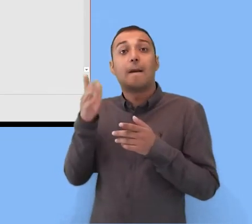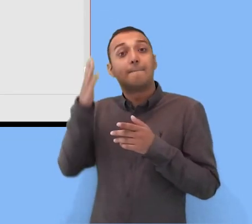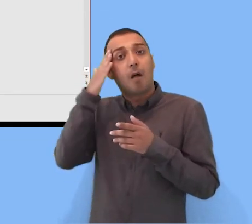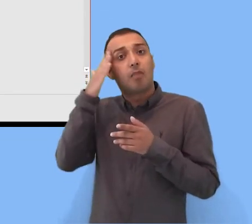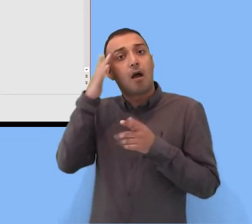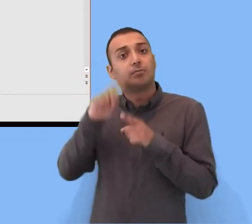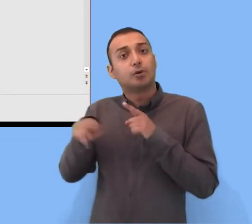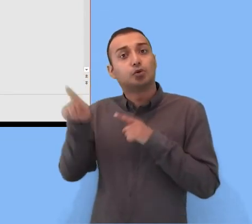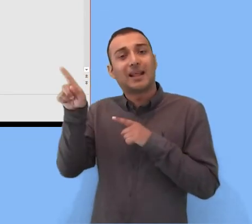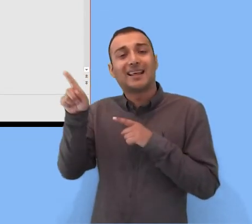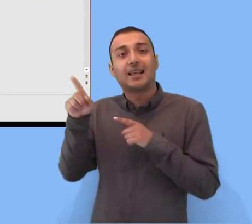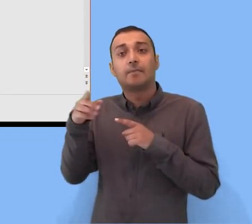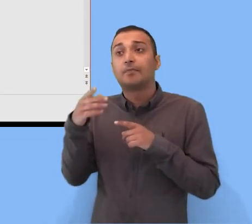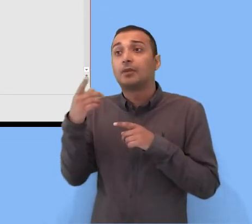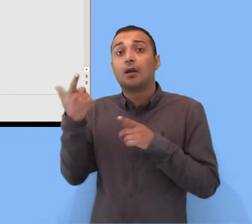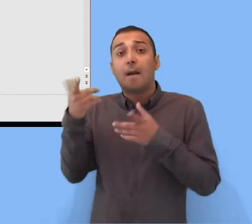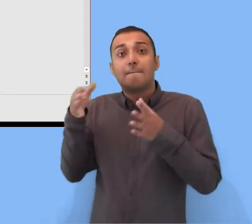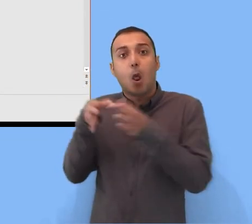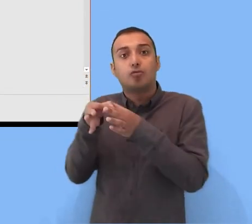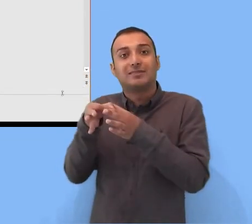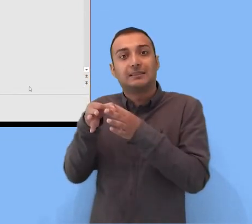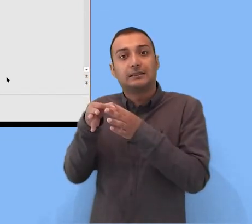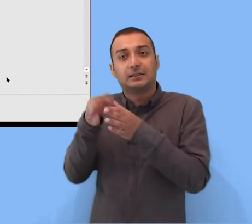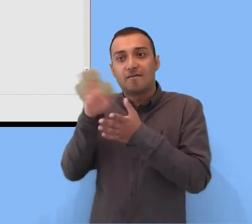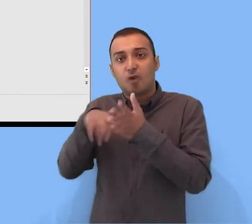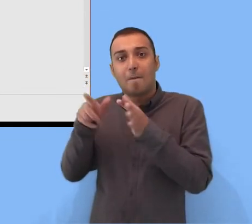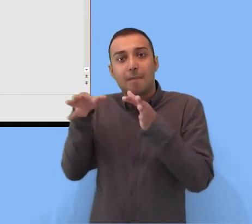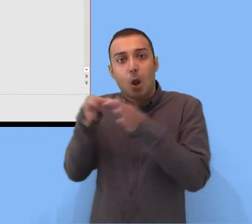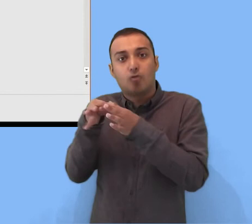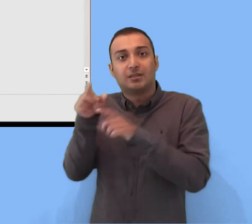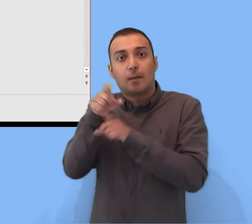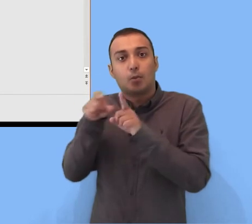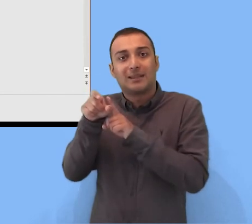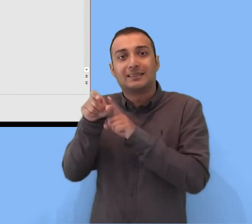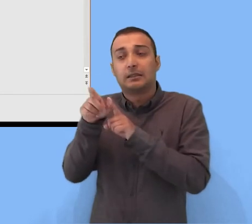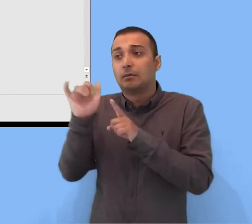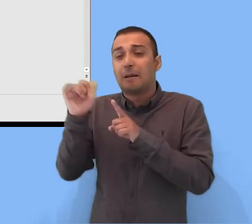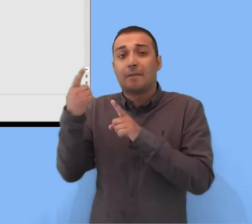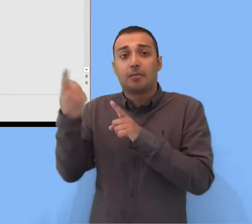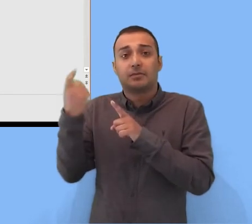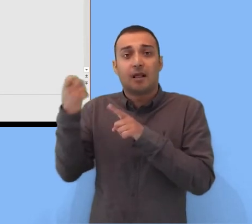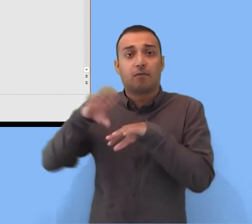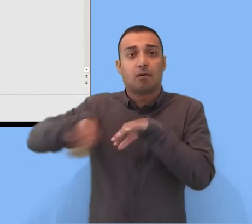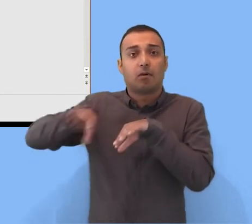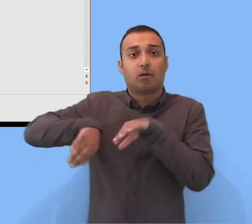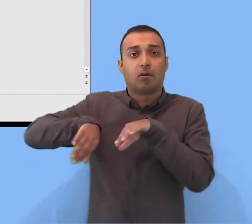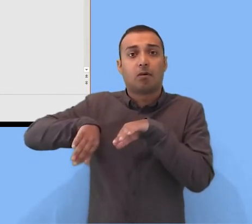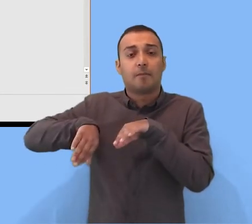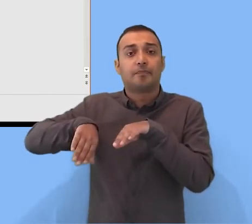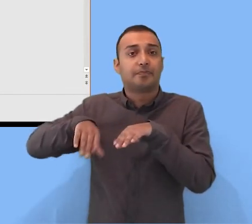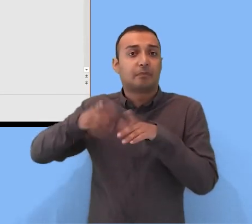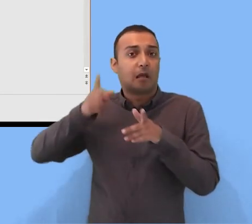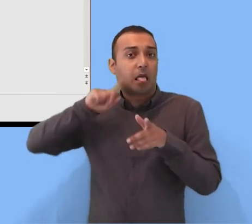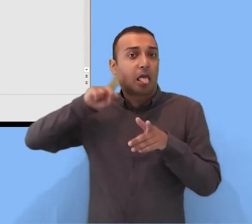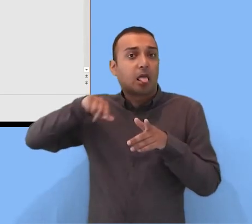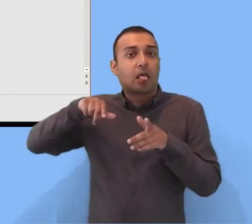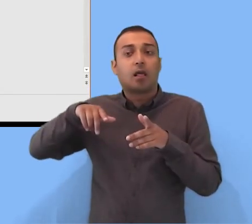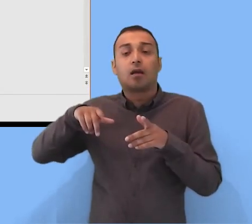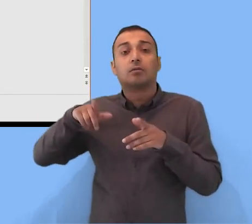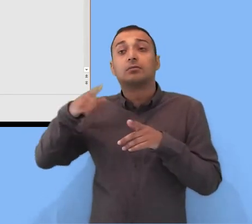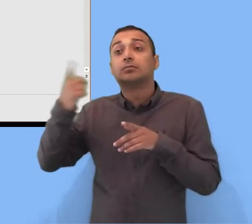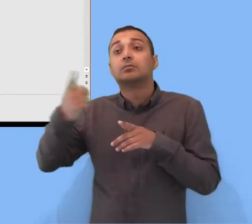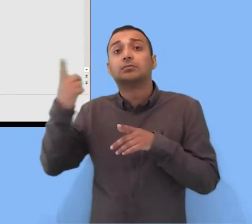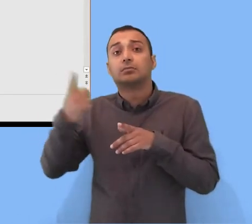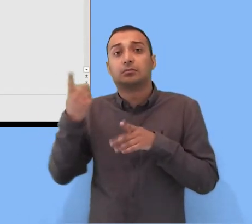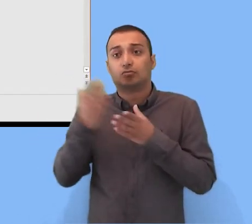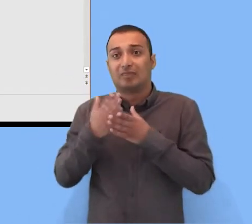mothers, and how they encounter the education system. So I'm just going to get this started.